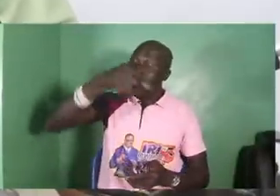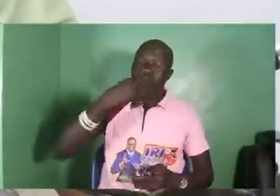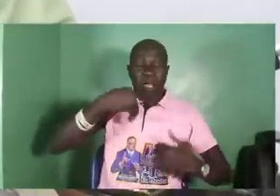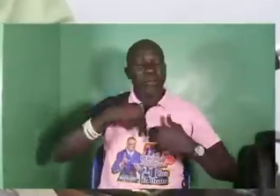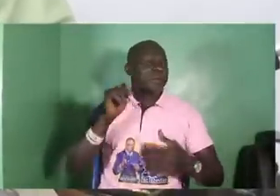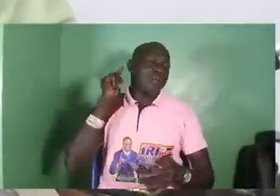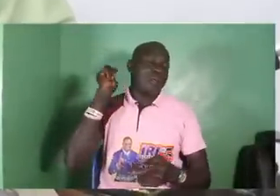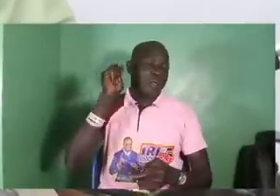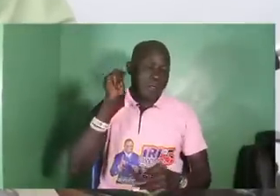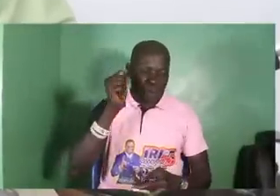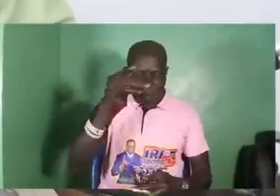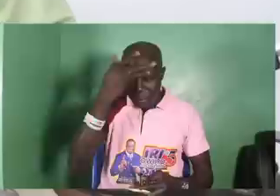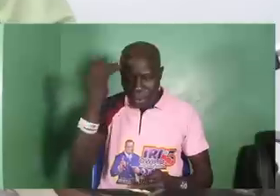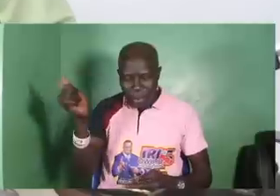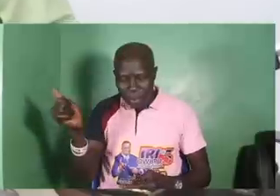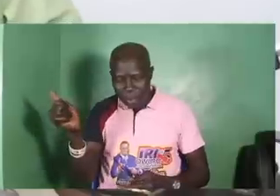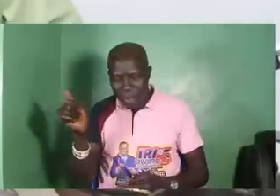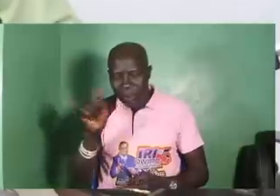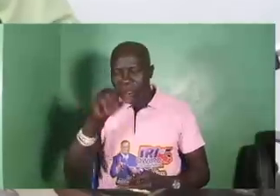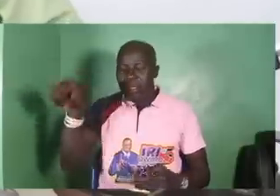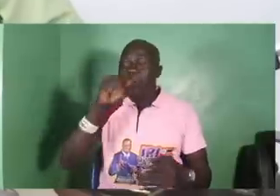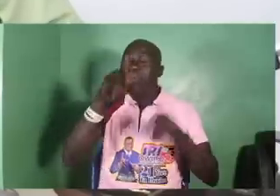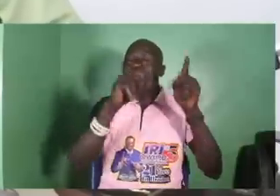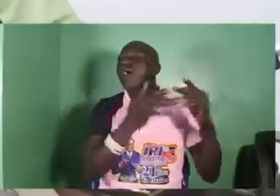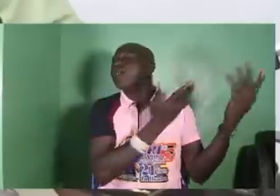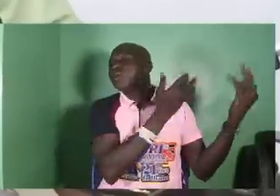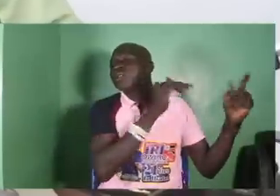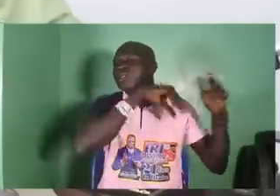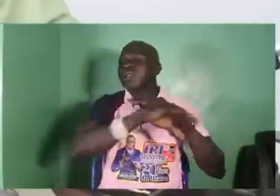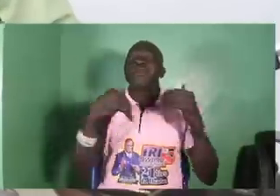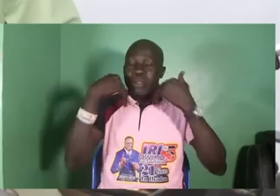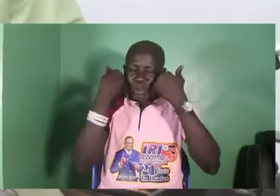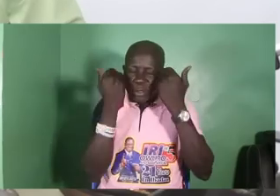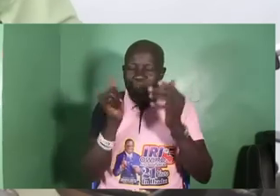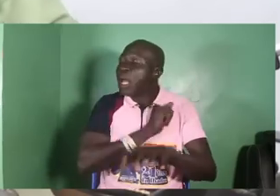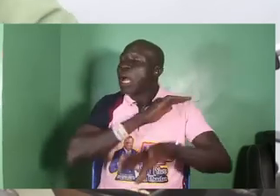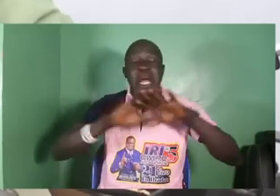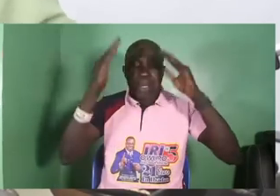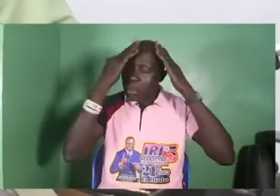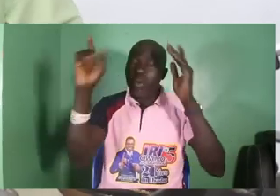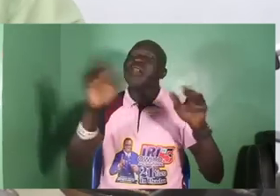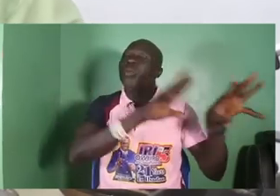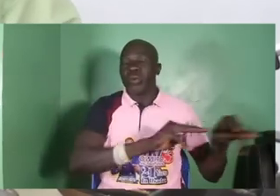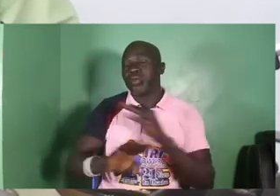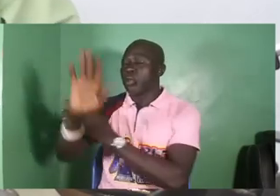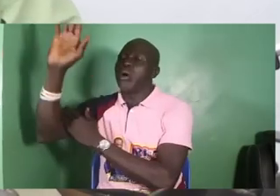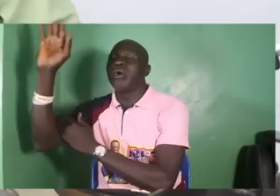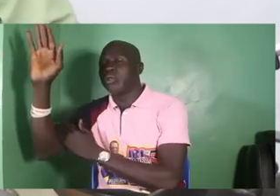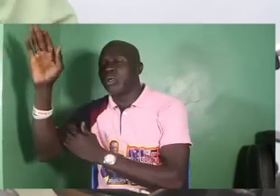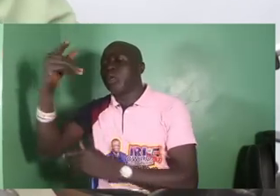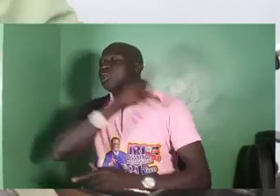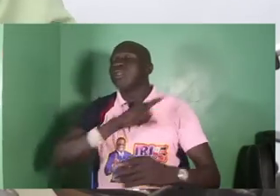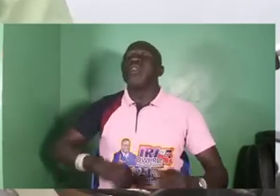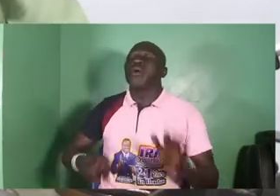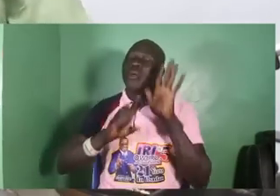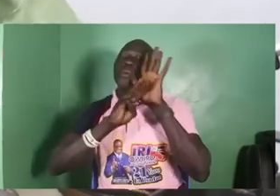must have testimony dori boy because aye reti eleya people are expecting your shoe mi o wa mo bi te pitoluwa and I don't know where to put God oluwa ye